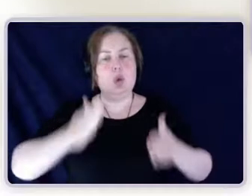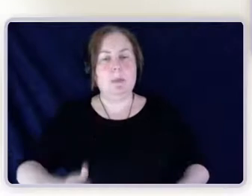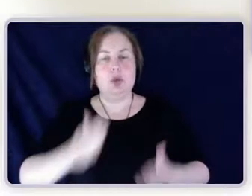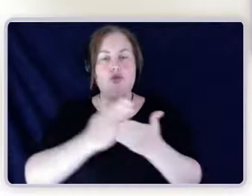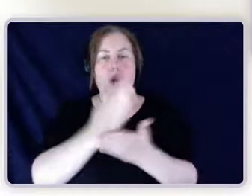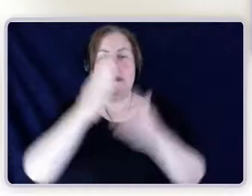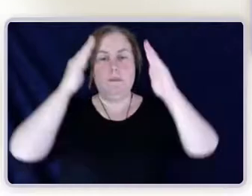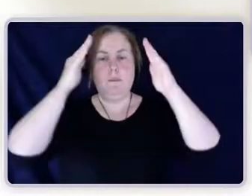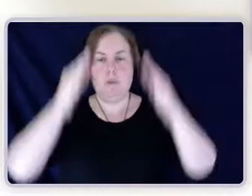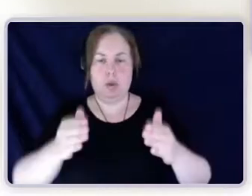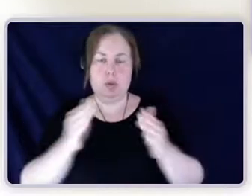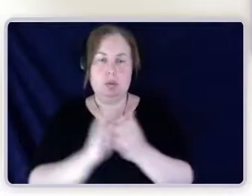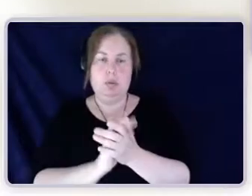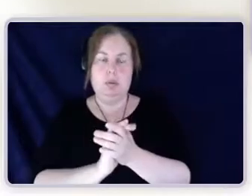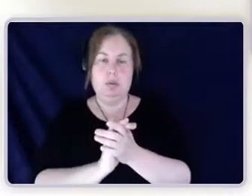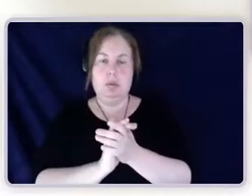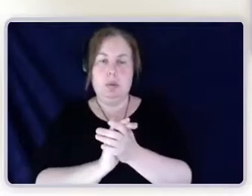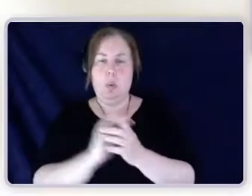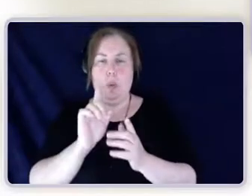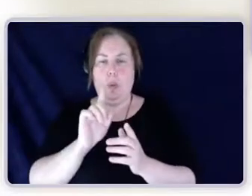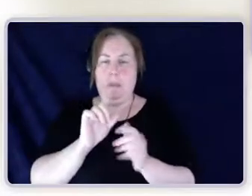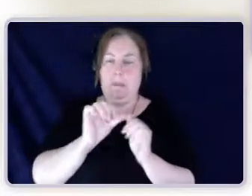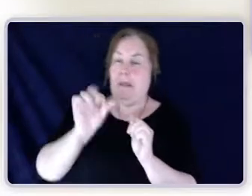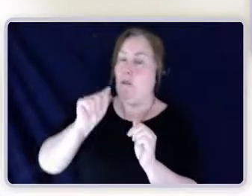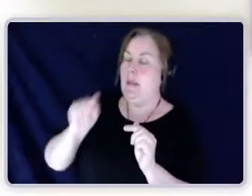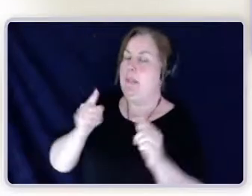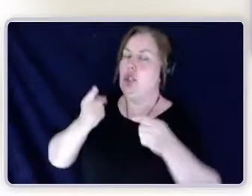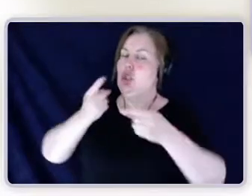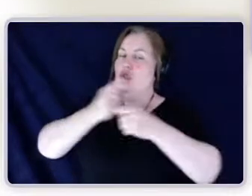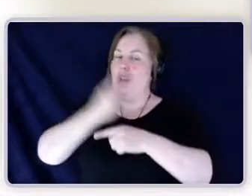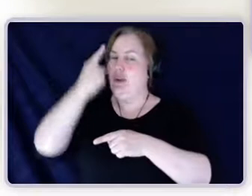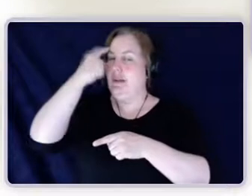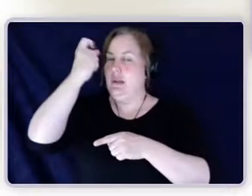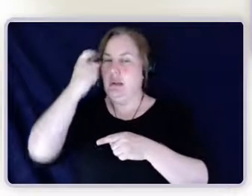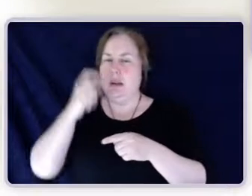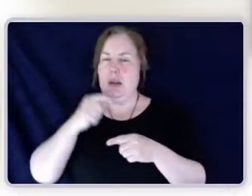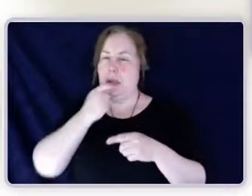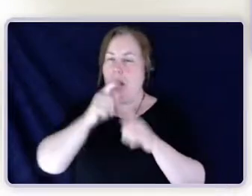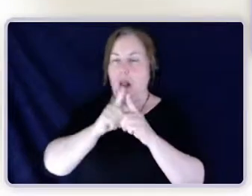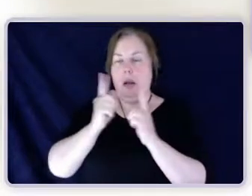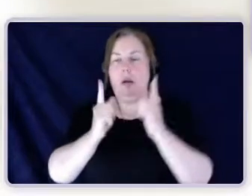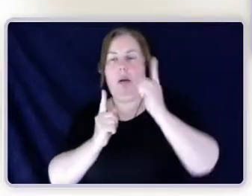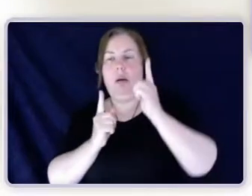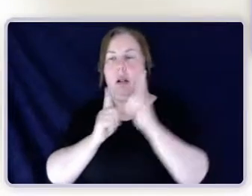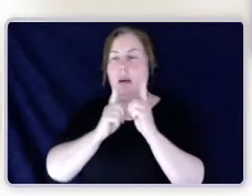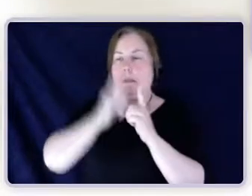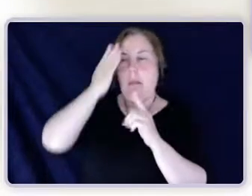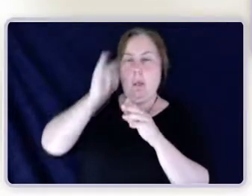best for them in what is really quite a paternalistic view to